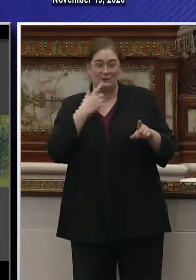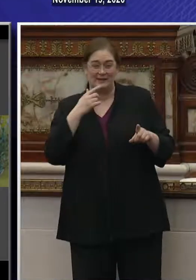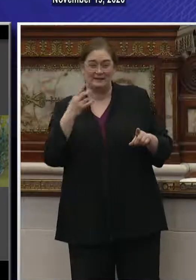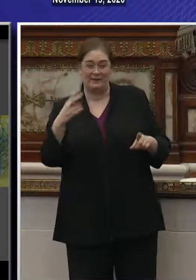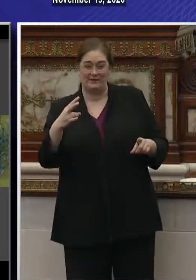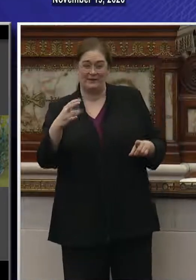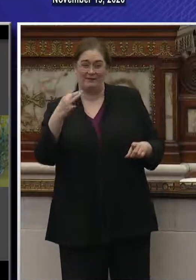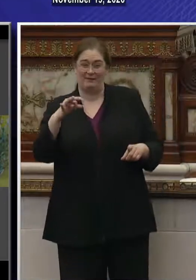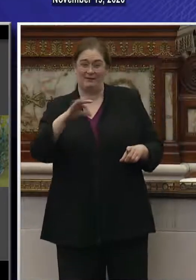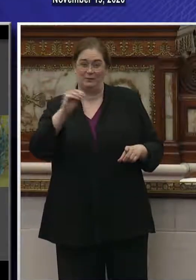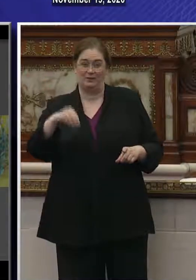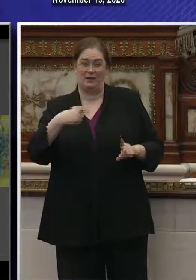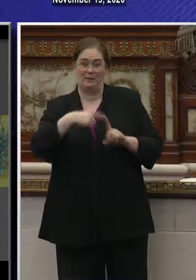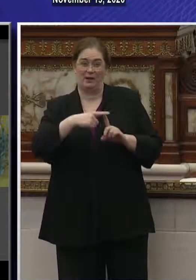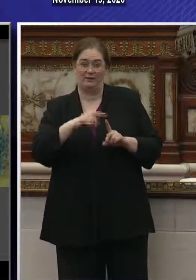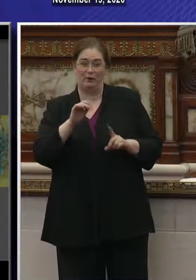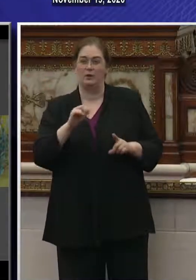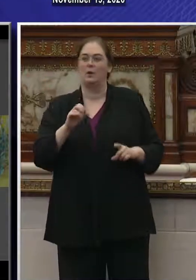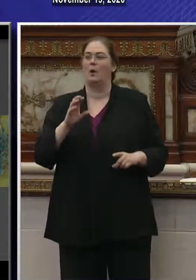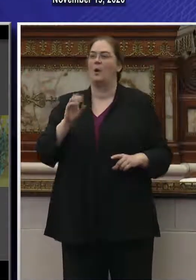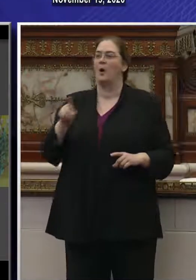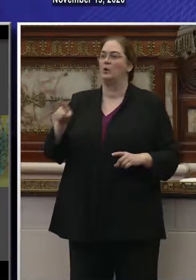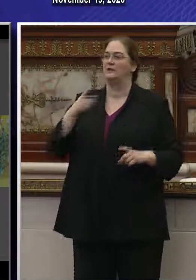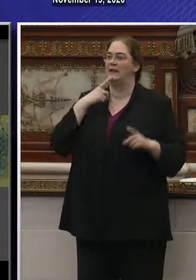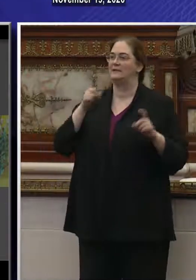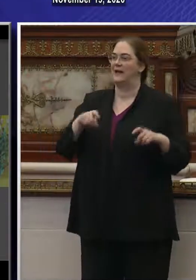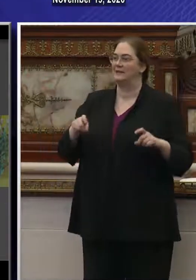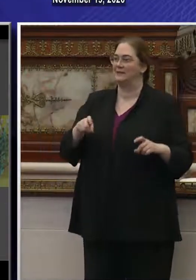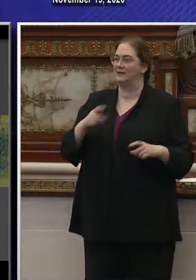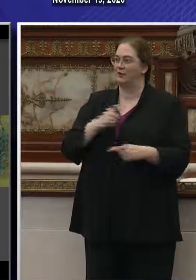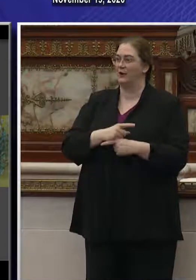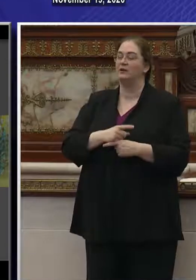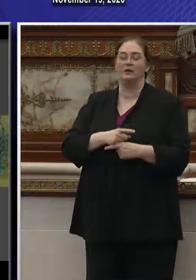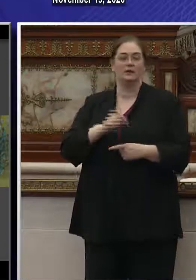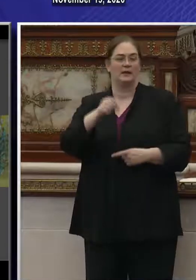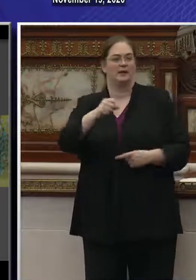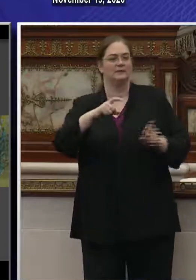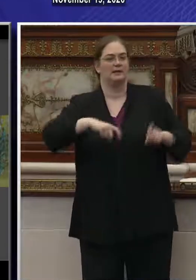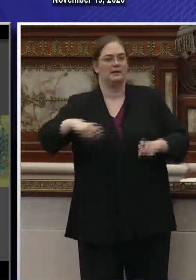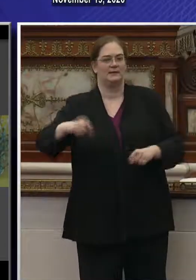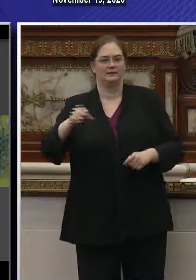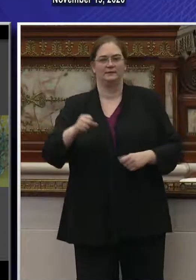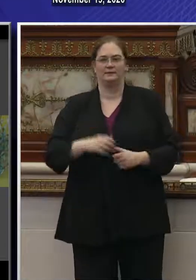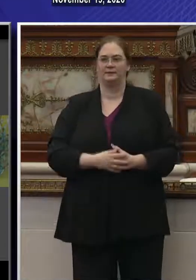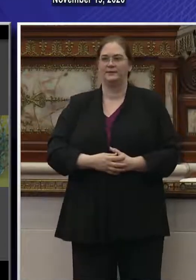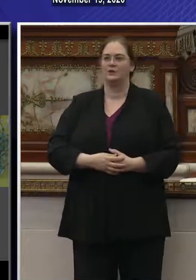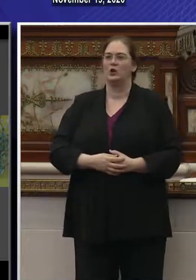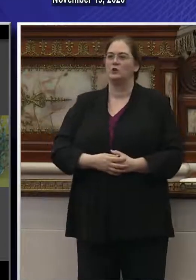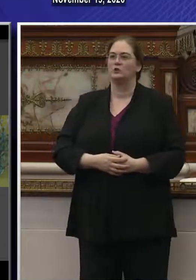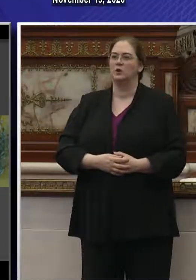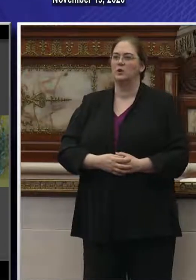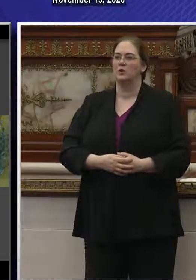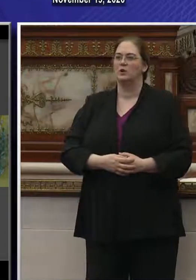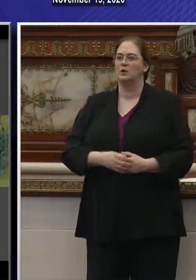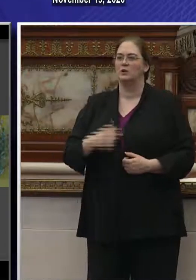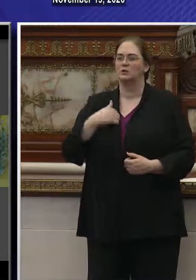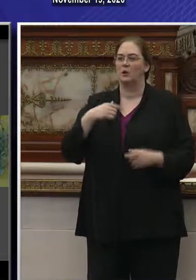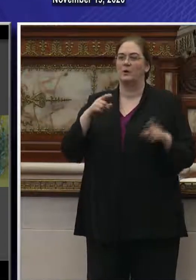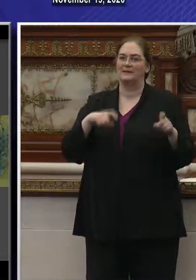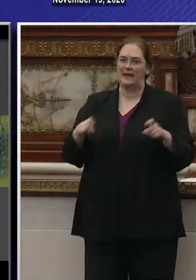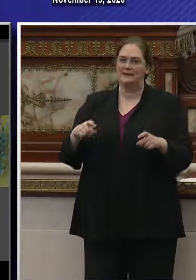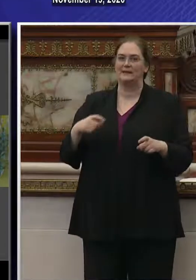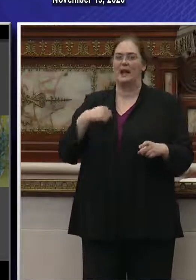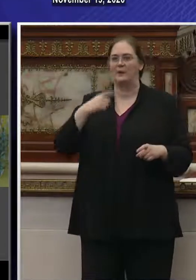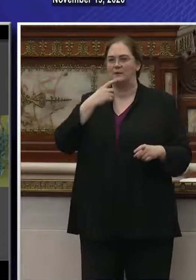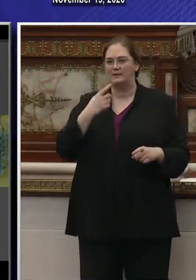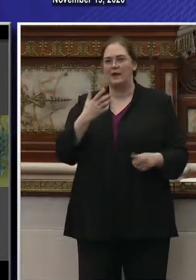positivity rate. Oh, you said testing though. Correct? Testing, yes, correct. Yeah. Okay. Testing,